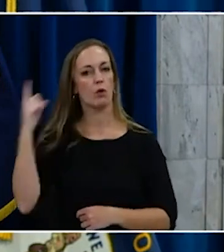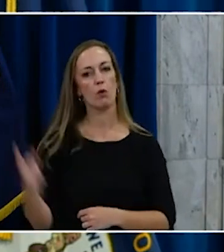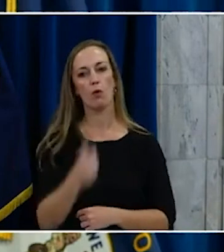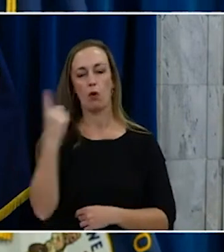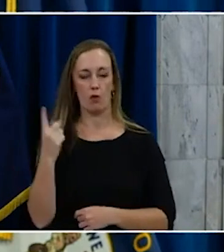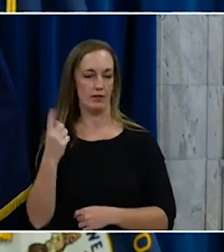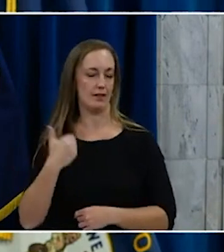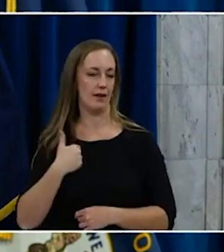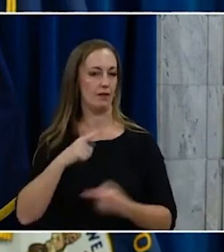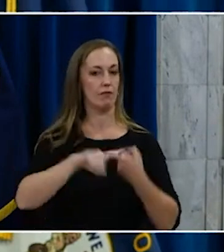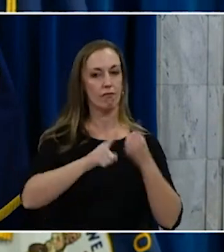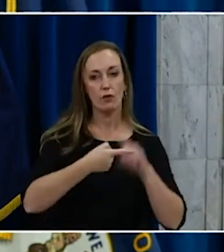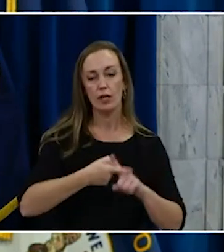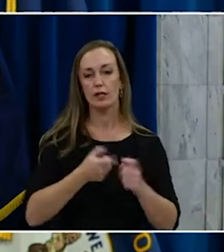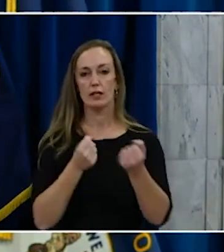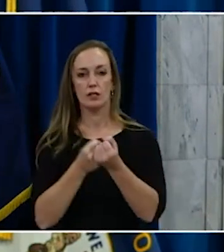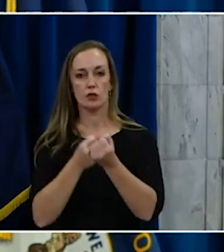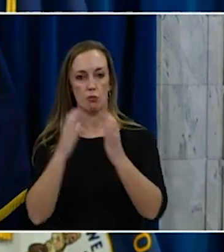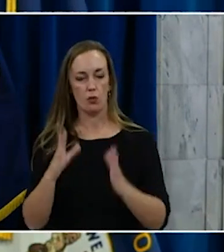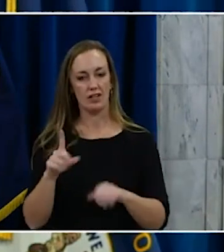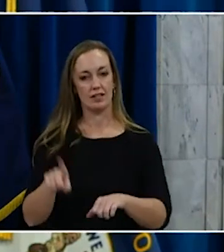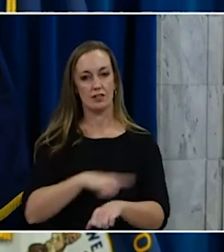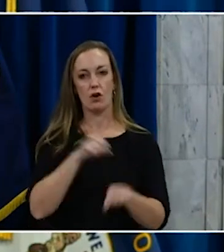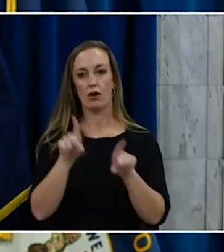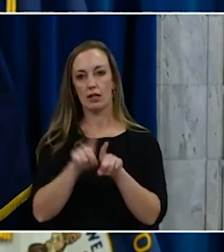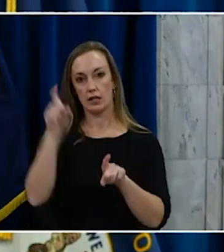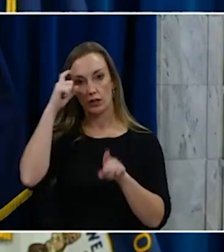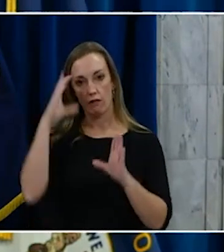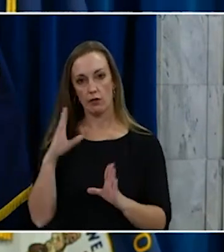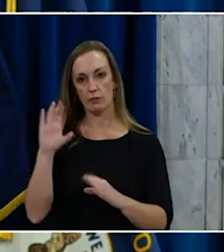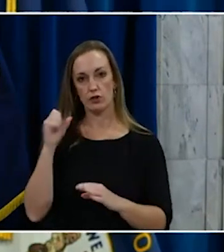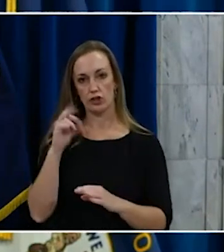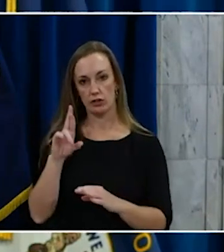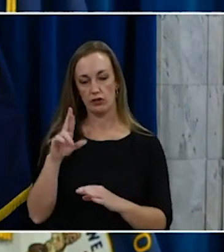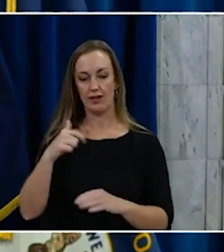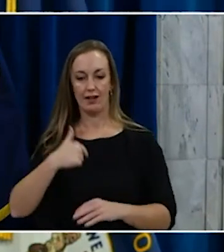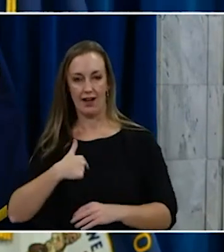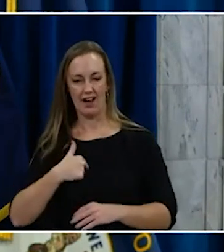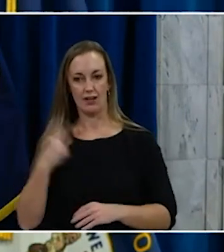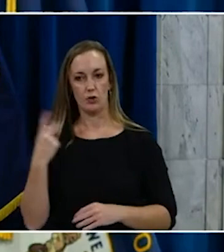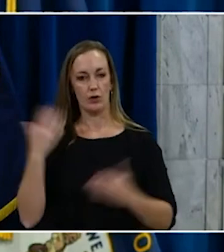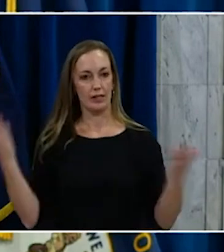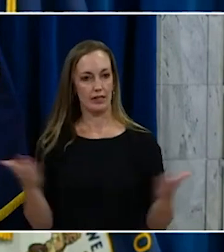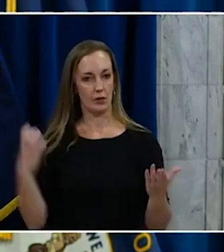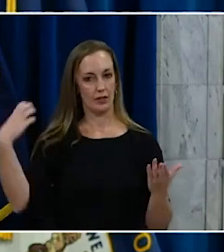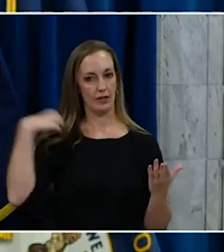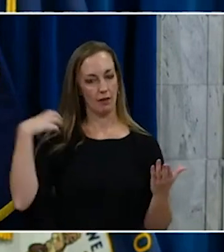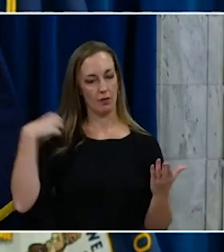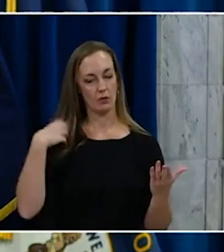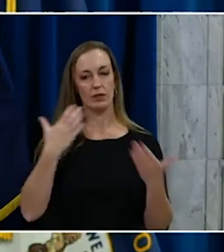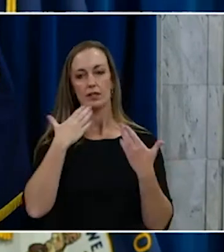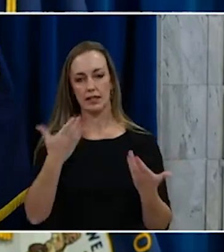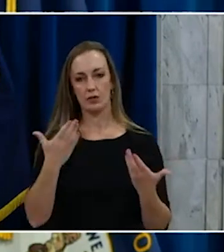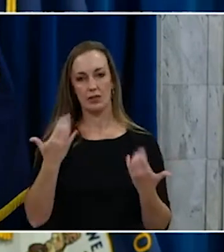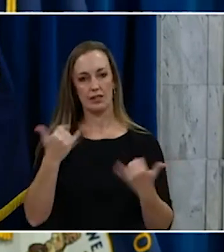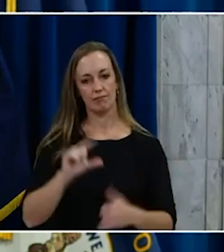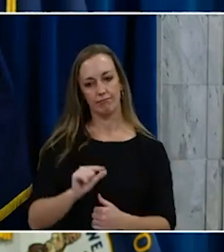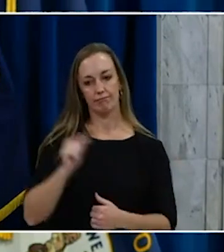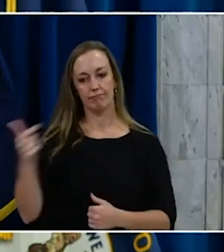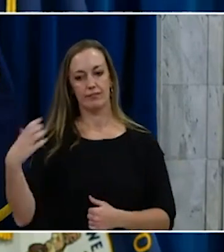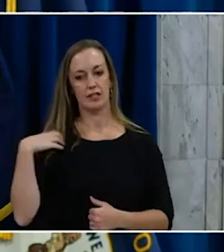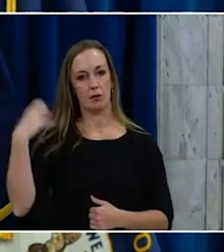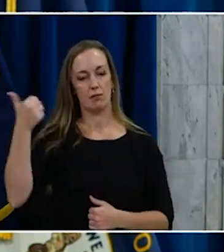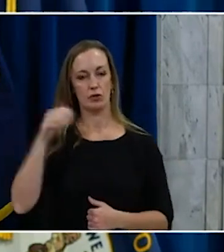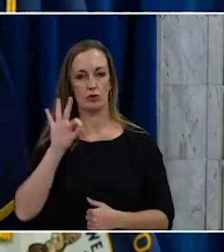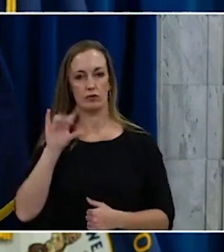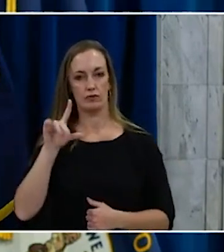friend and a supporter as long as Governor Beshear and I are in this Capitol. Thank you so much, and I'm going to turn it back over to Commissioner